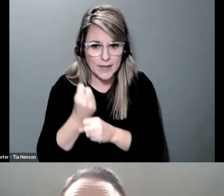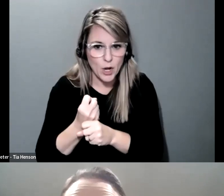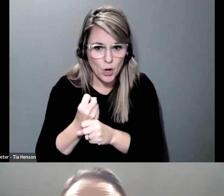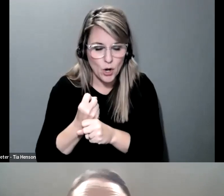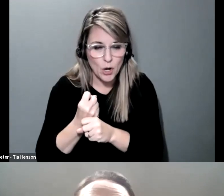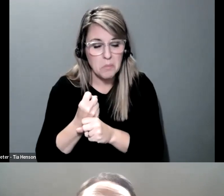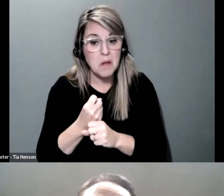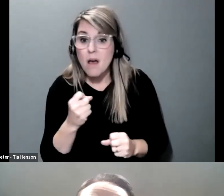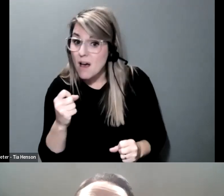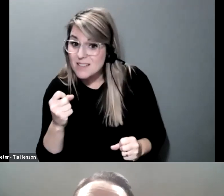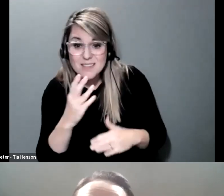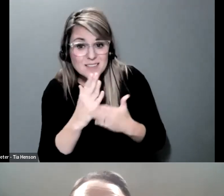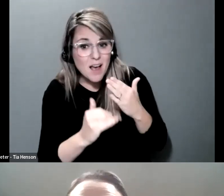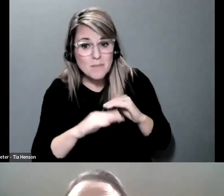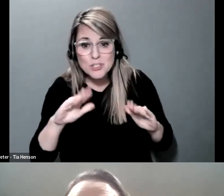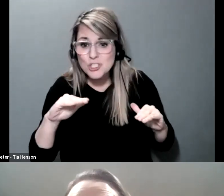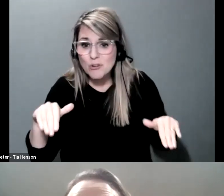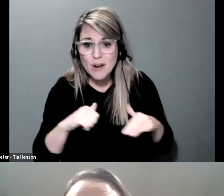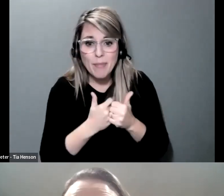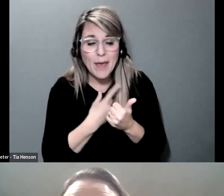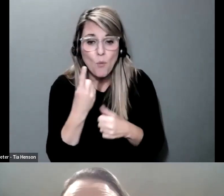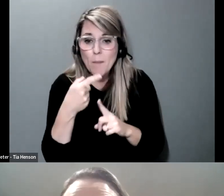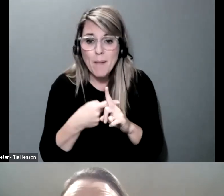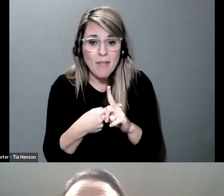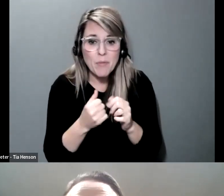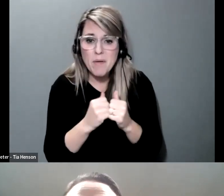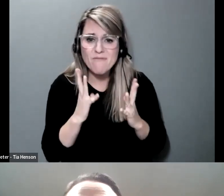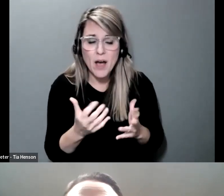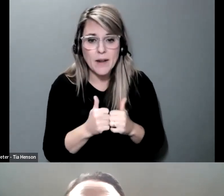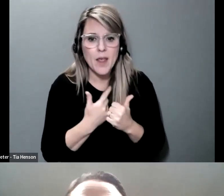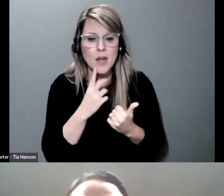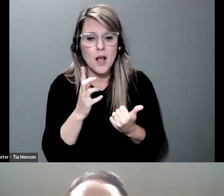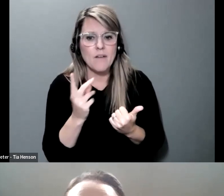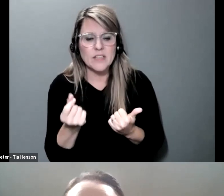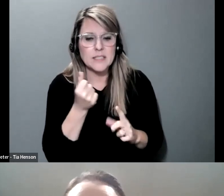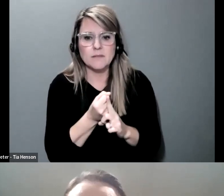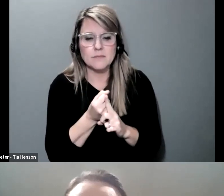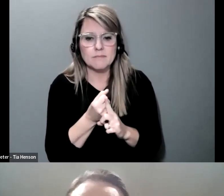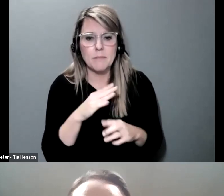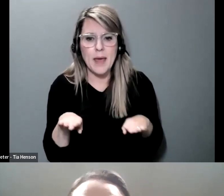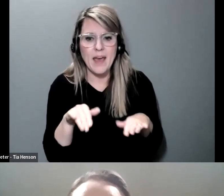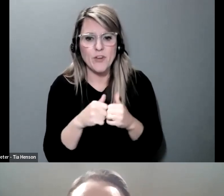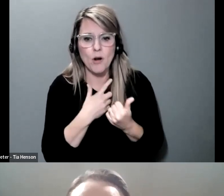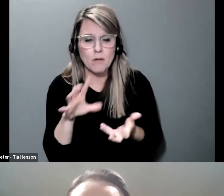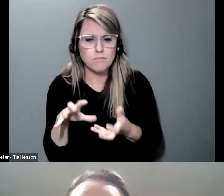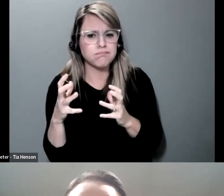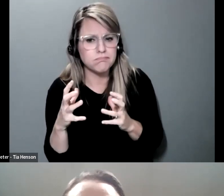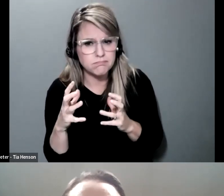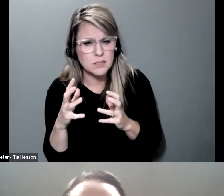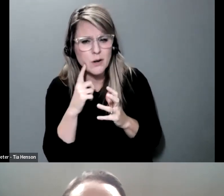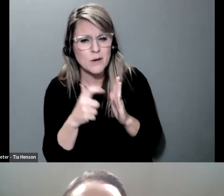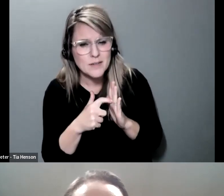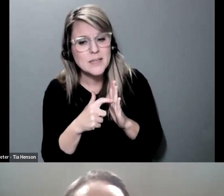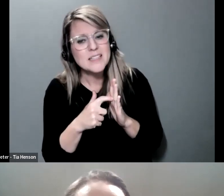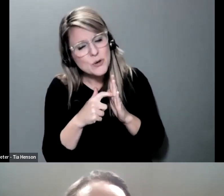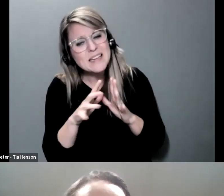seem fine. They may seem fine for months, and then all of a sudden some behaviors come out because it takes them a while to process that trauma.